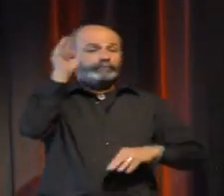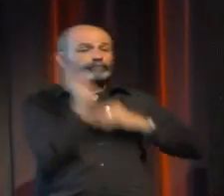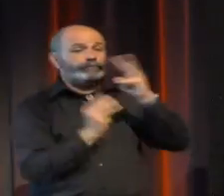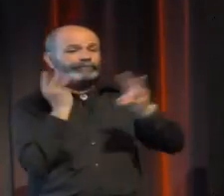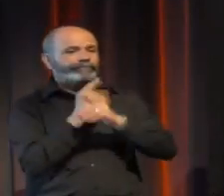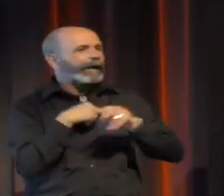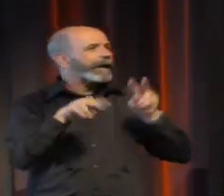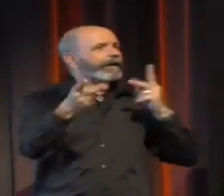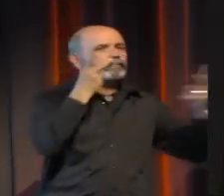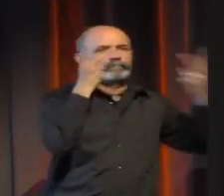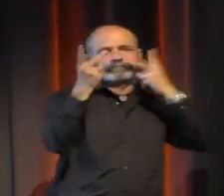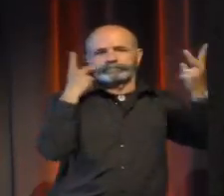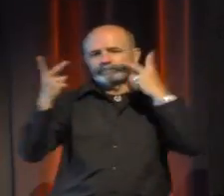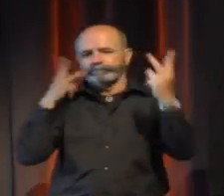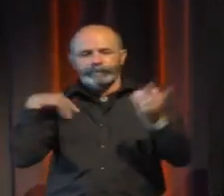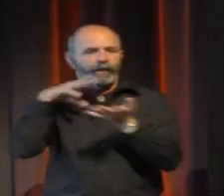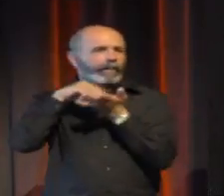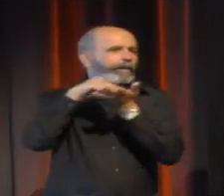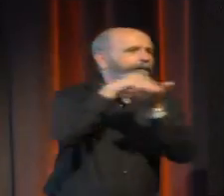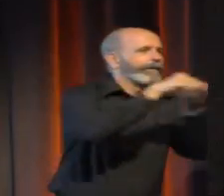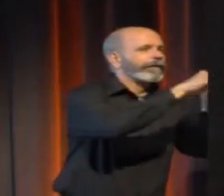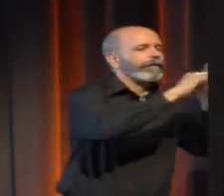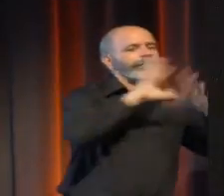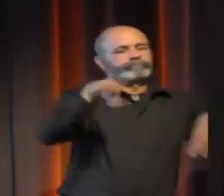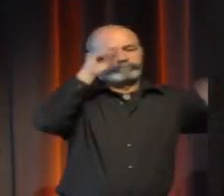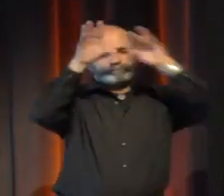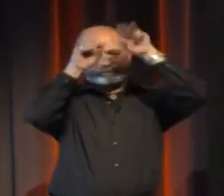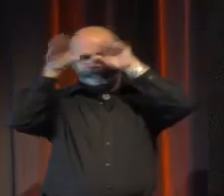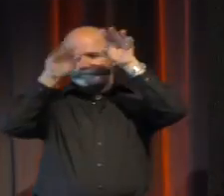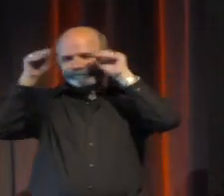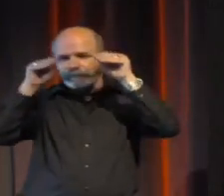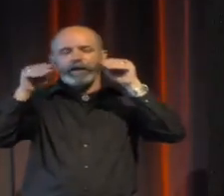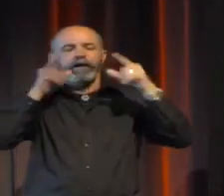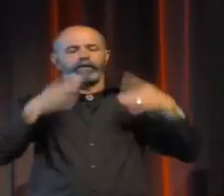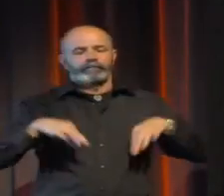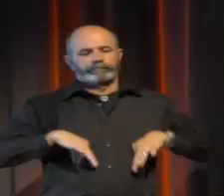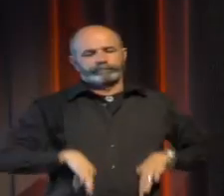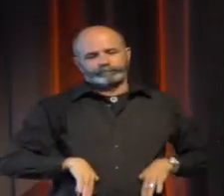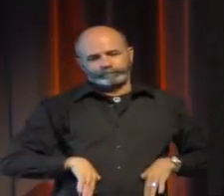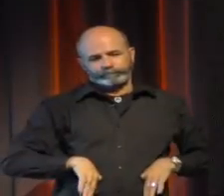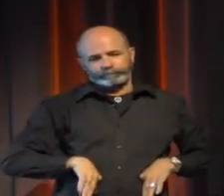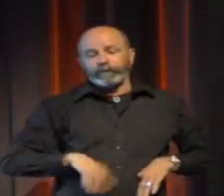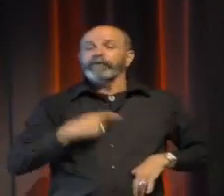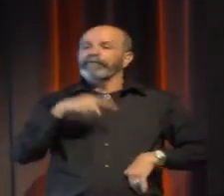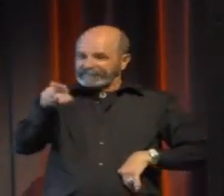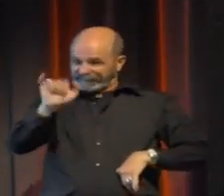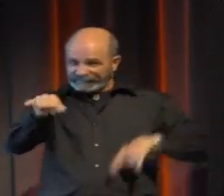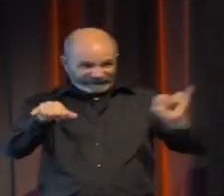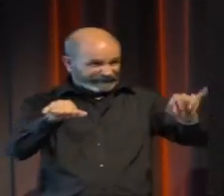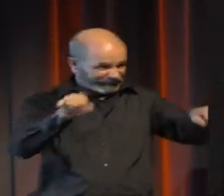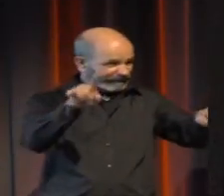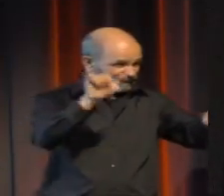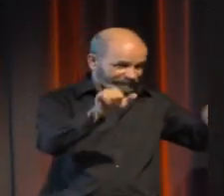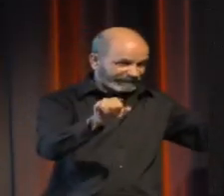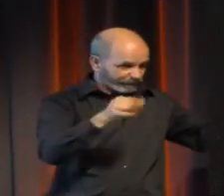make our own ideas and decide what we want to believe and what we think is important to